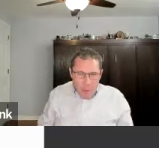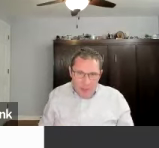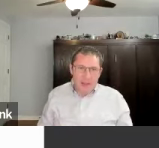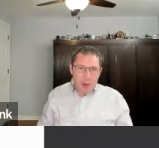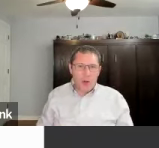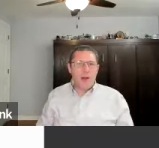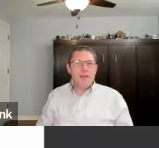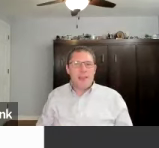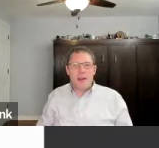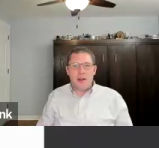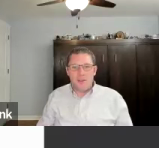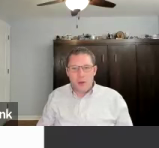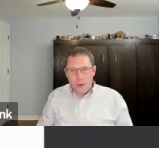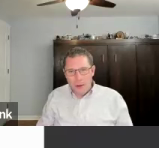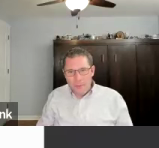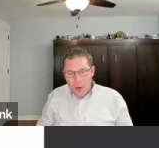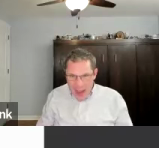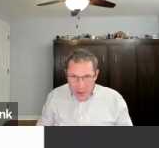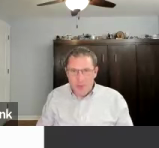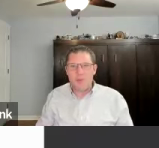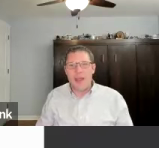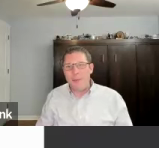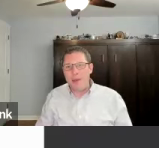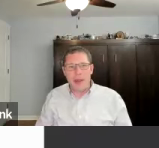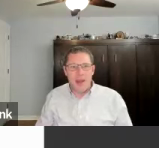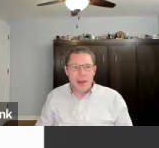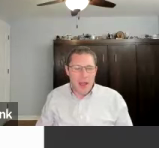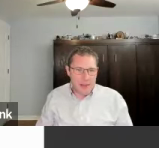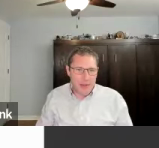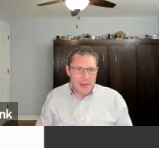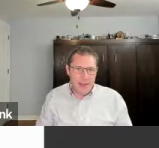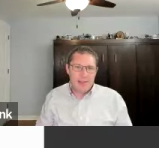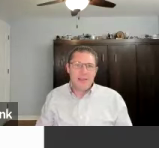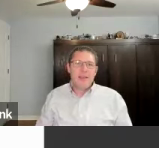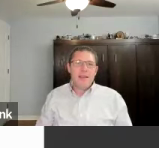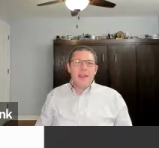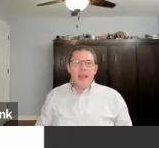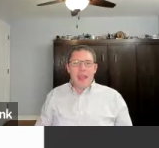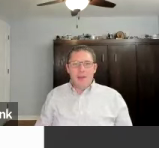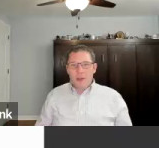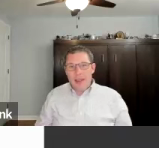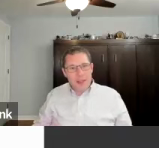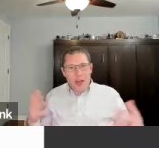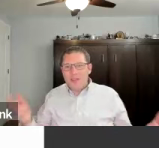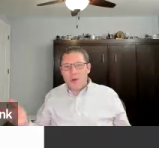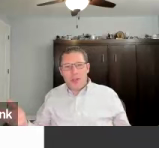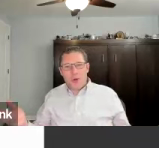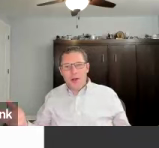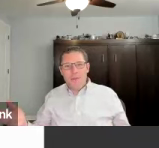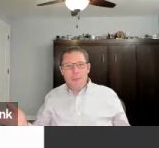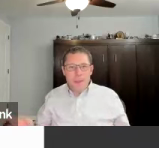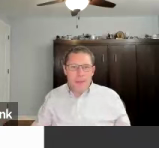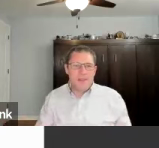Moeller, Representative Moeller, Senators Kaler, Halpin, and Cervantes. And really, long